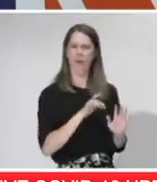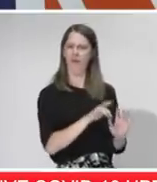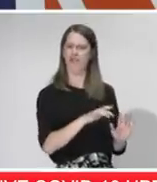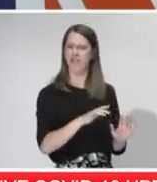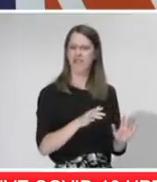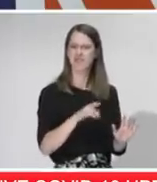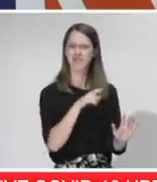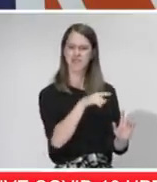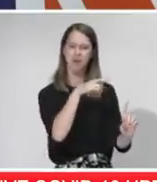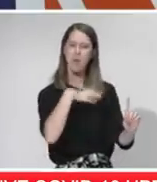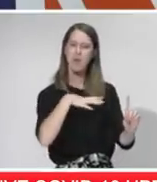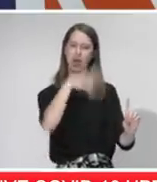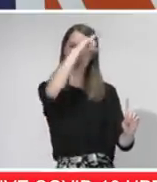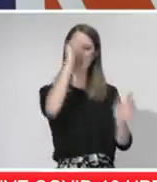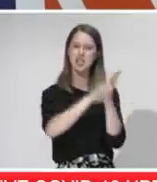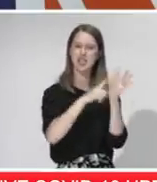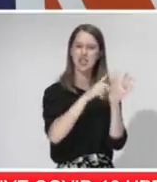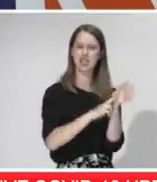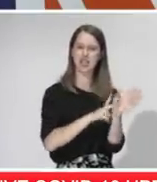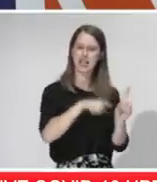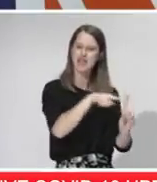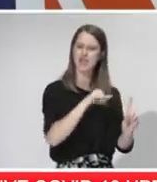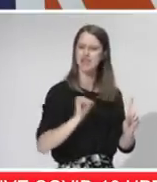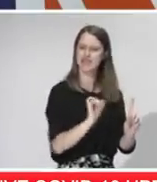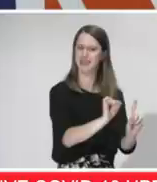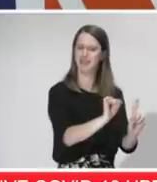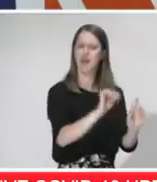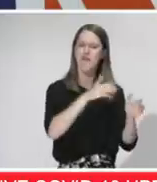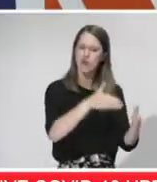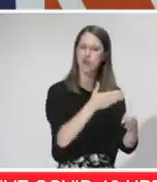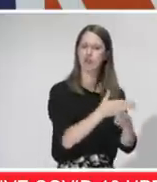She's obviously on the front line, and I imagine will be very focused on her job.